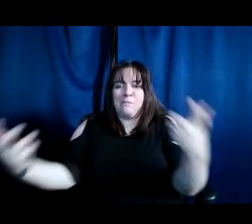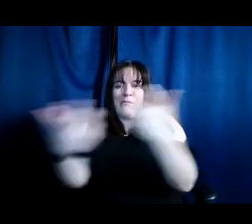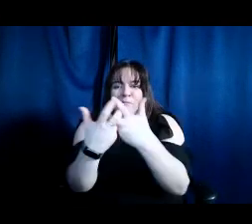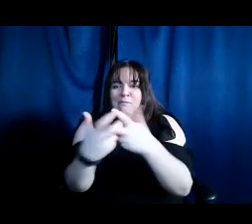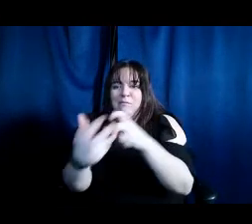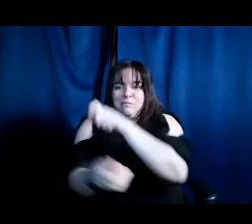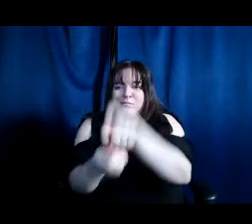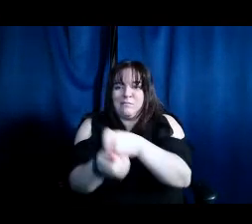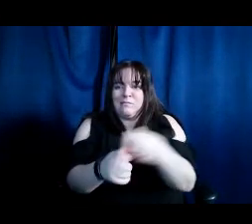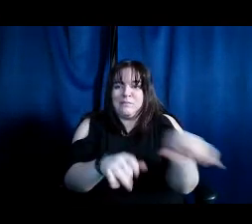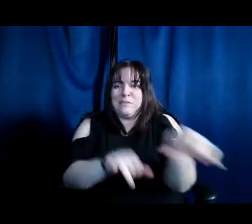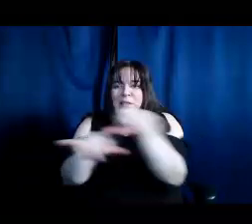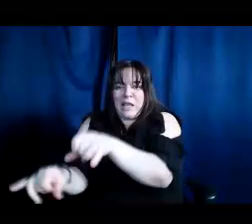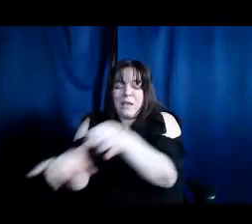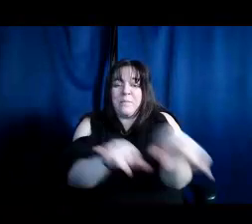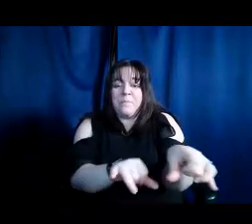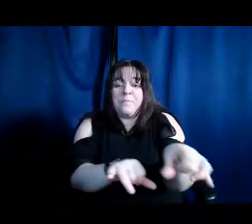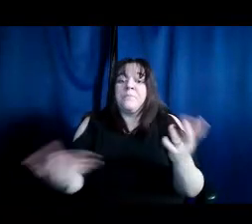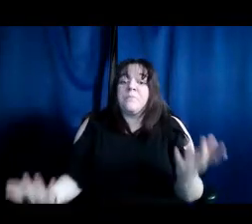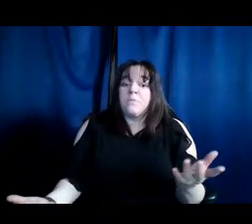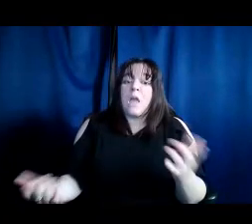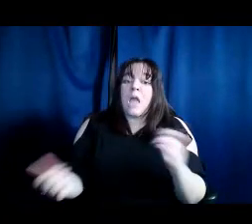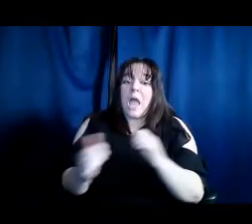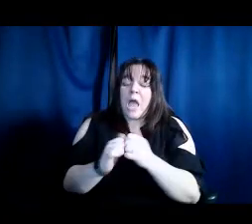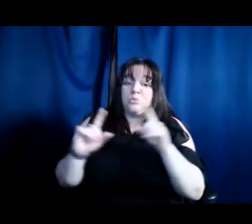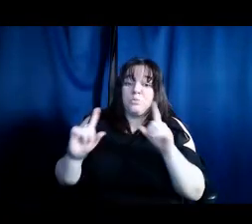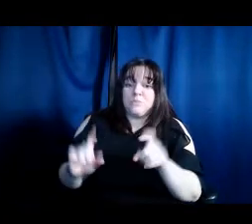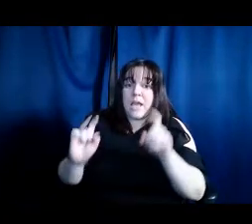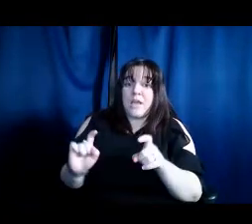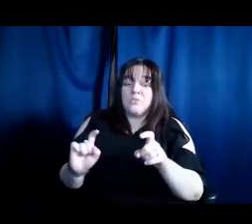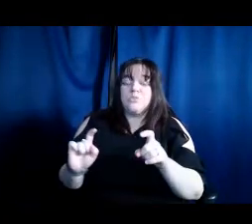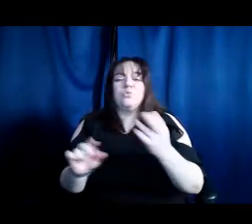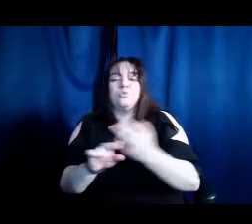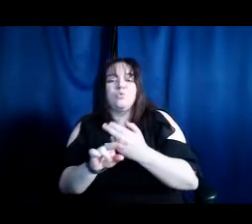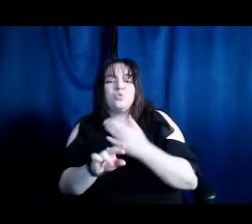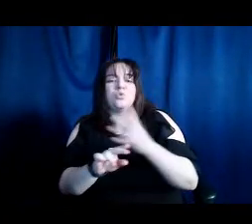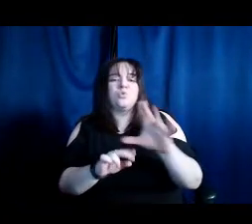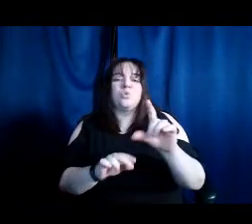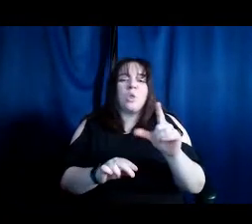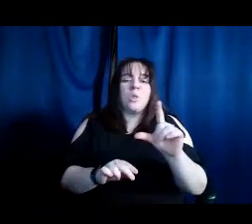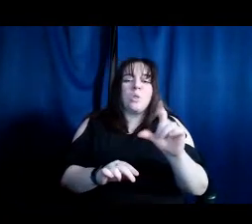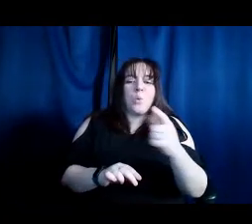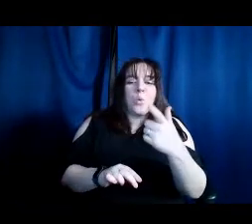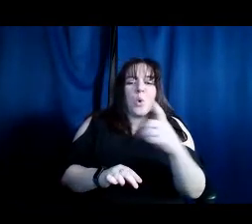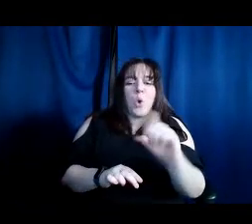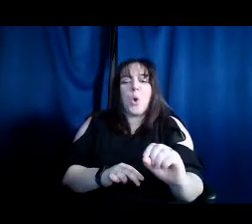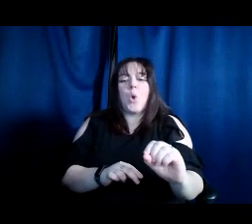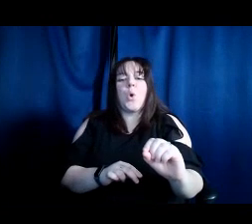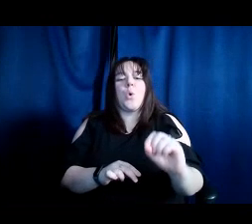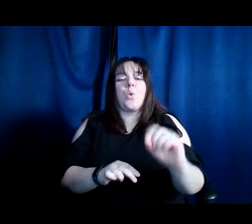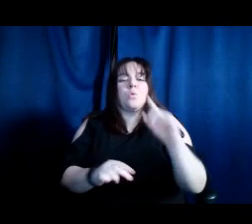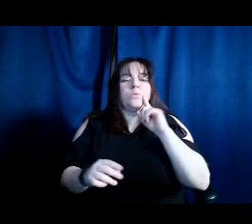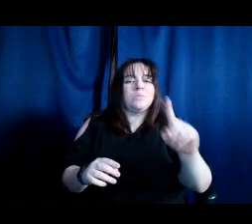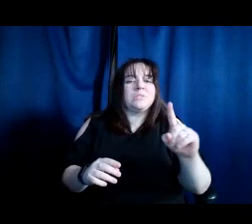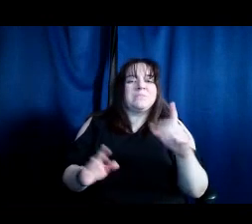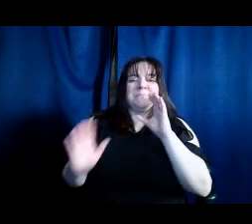the title, we tested colors from the logo using WebAIM's contrast checker, which is pictured on this